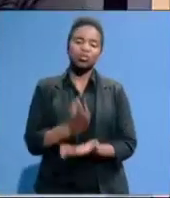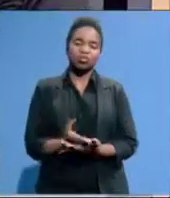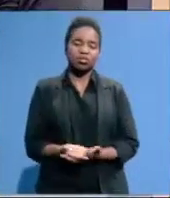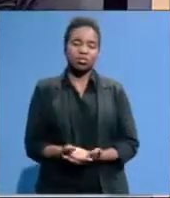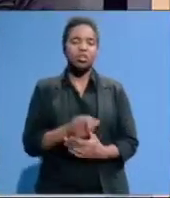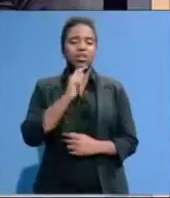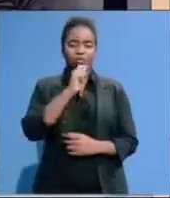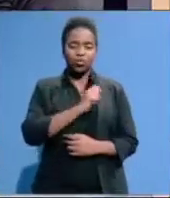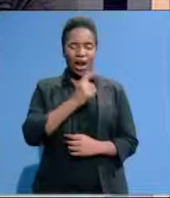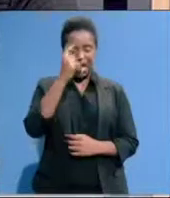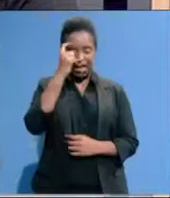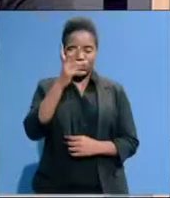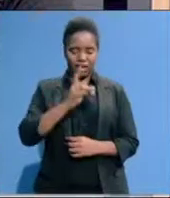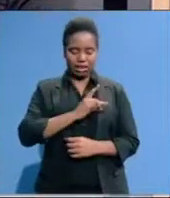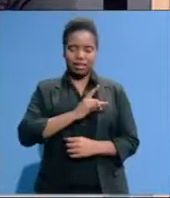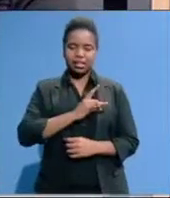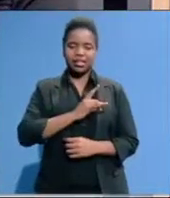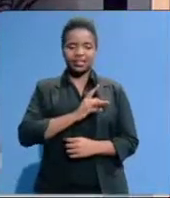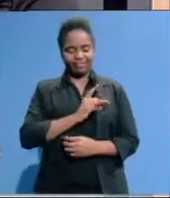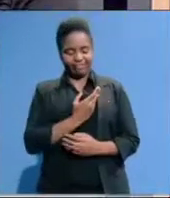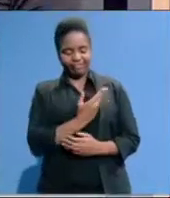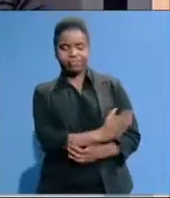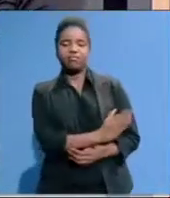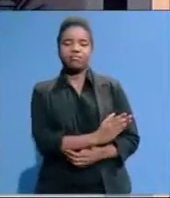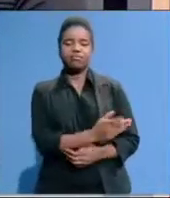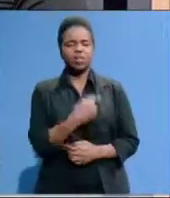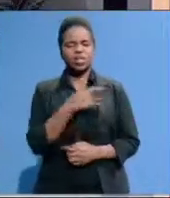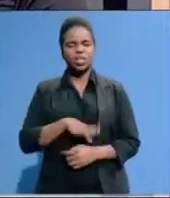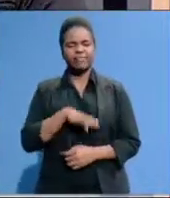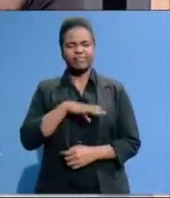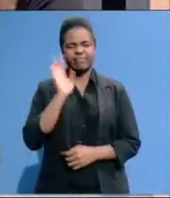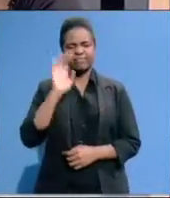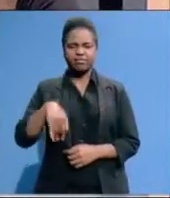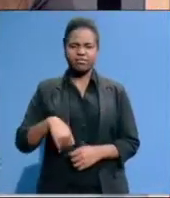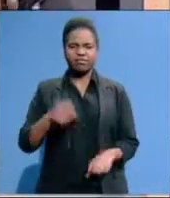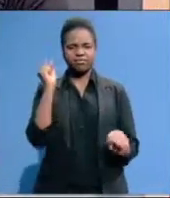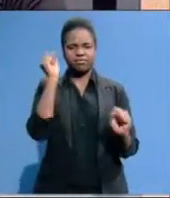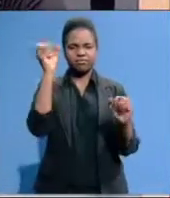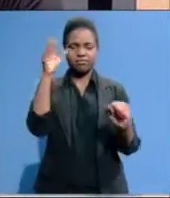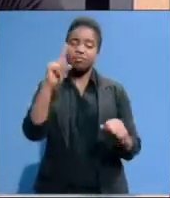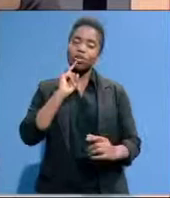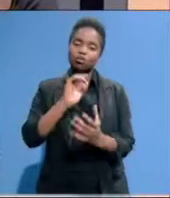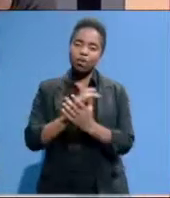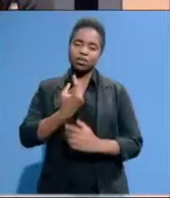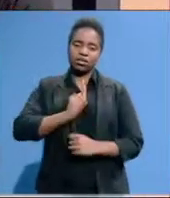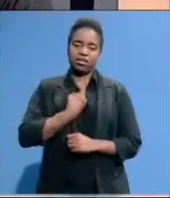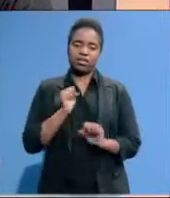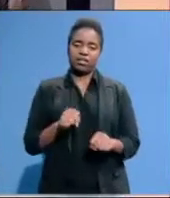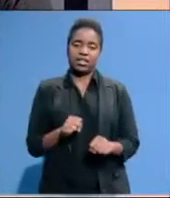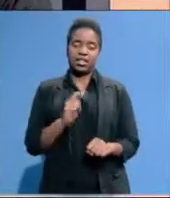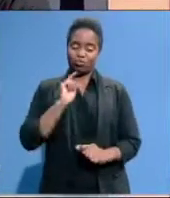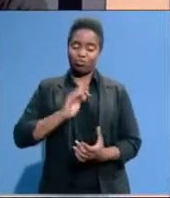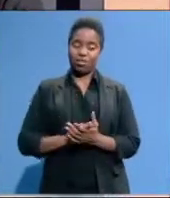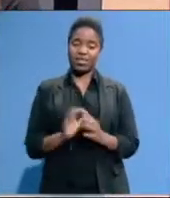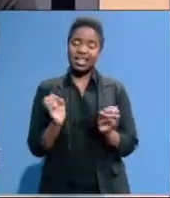that's what we need to take away, that we need to stop fearing, we need to stop being courageous. And more importantly, we need to start trusting ourselves, because without the trust, we won't